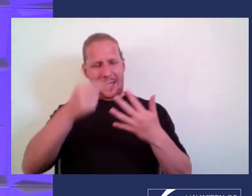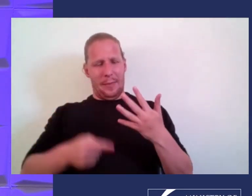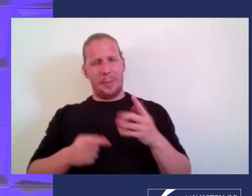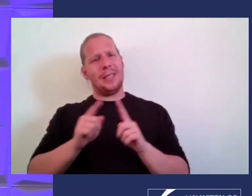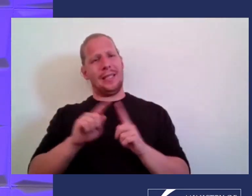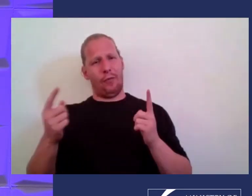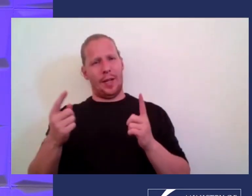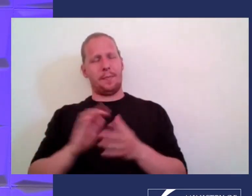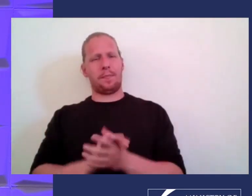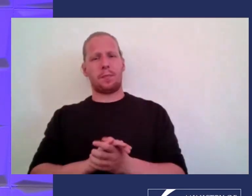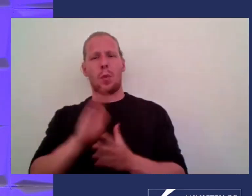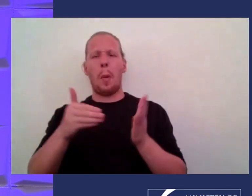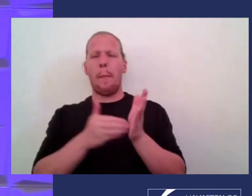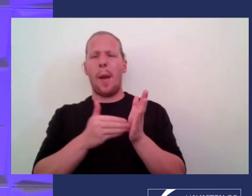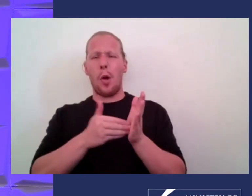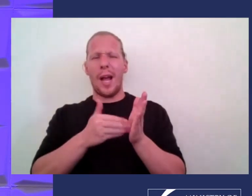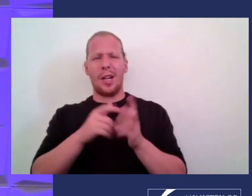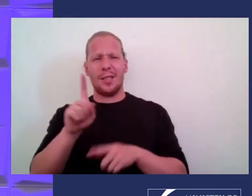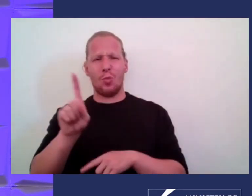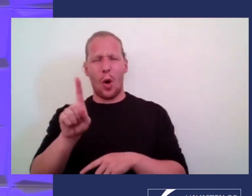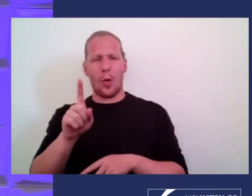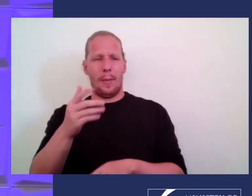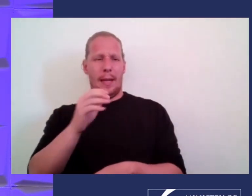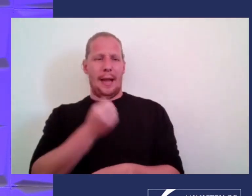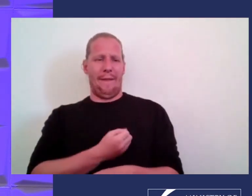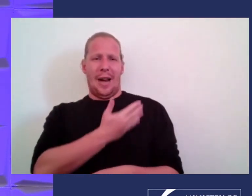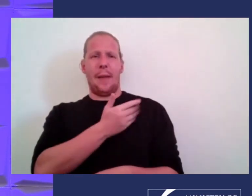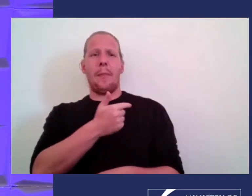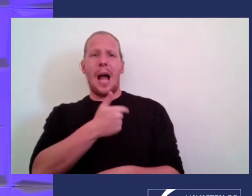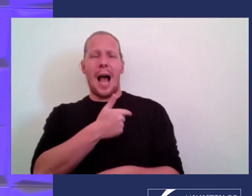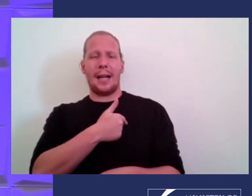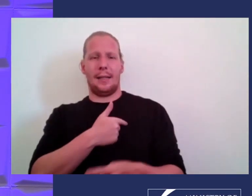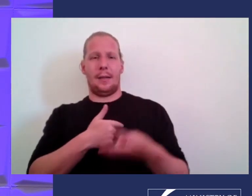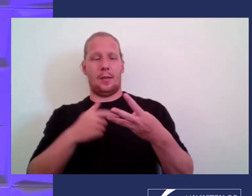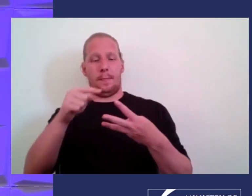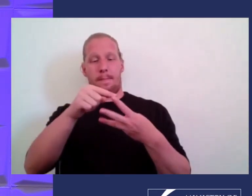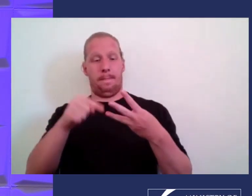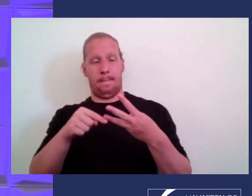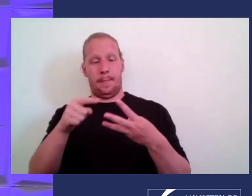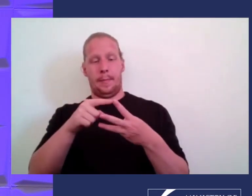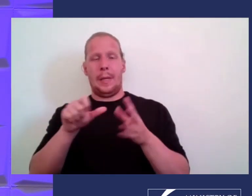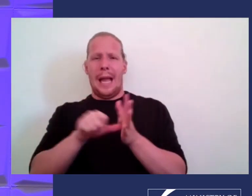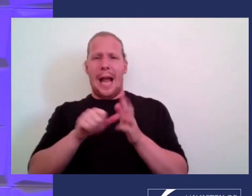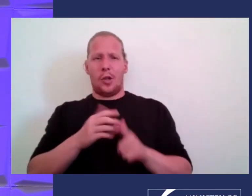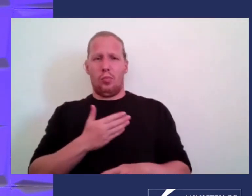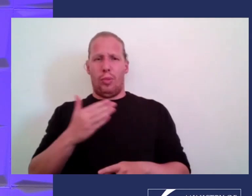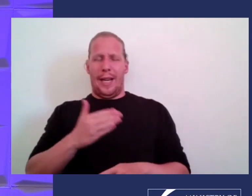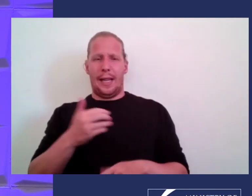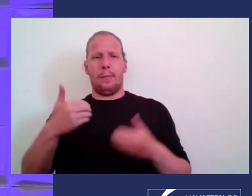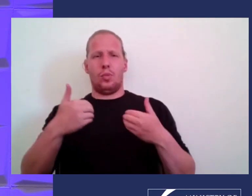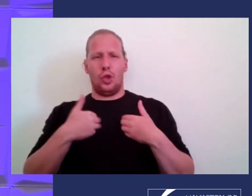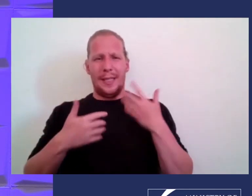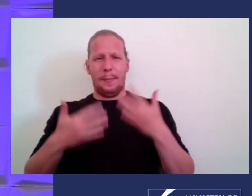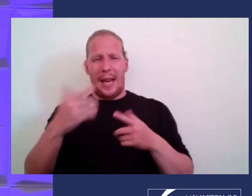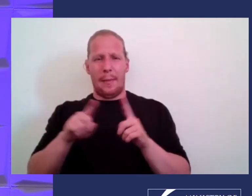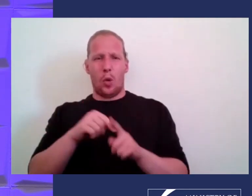heart, and the 3 main side effects are, the 3 main symptoms, are shortness of breath, chest pain, and palpitations.